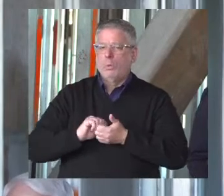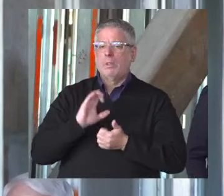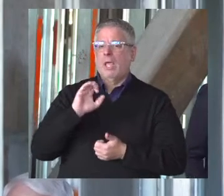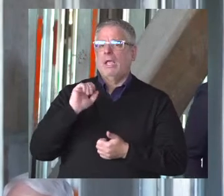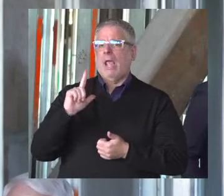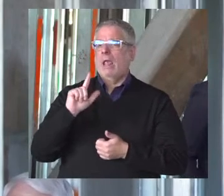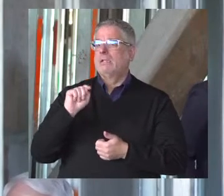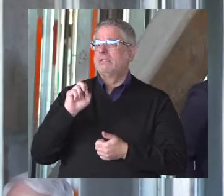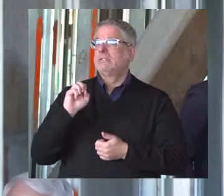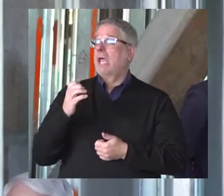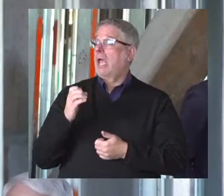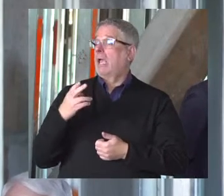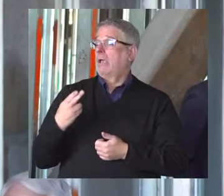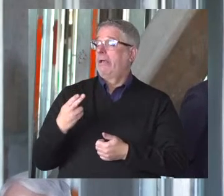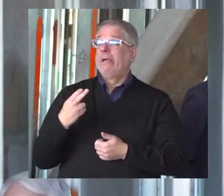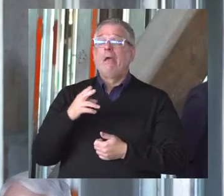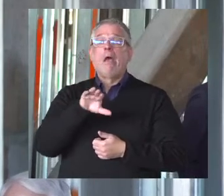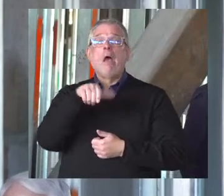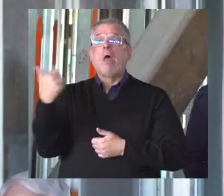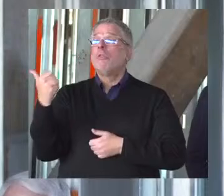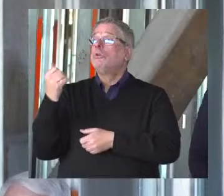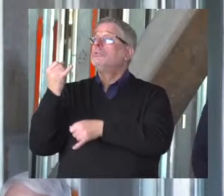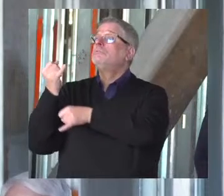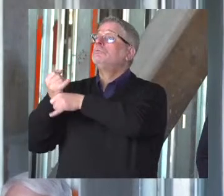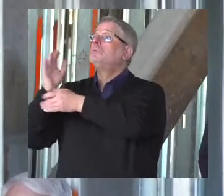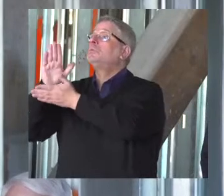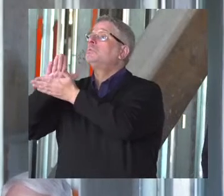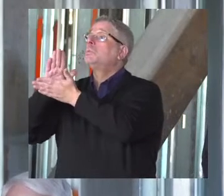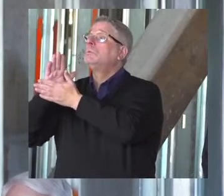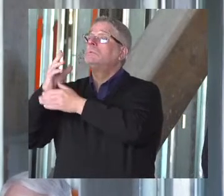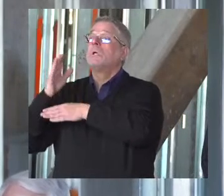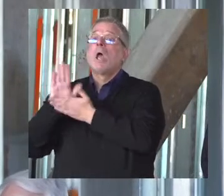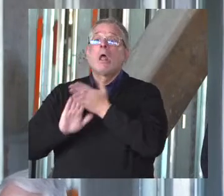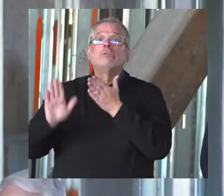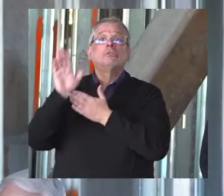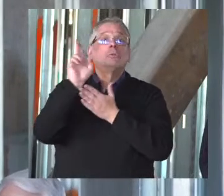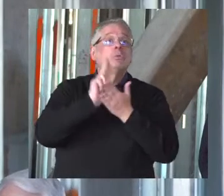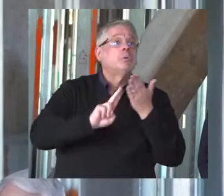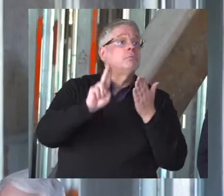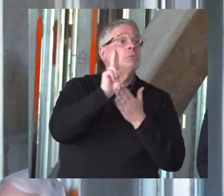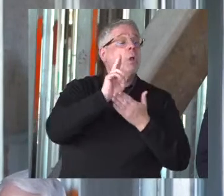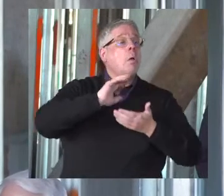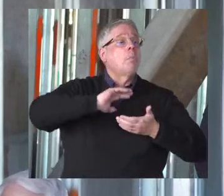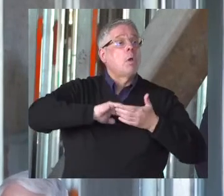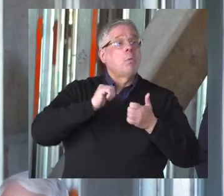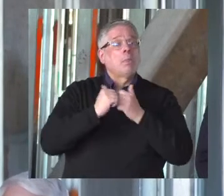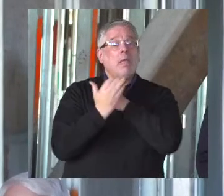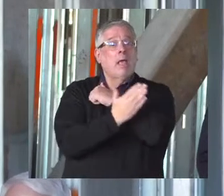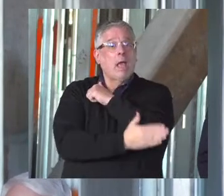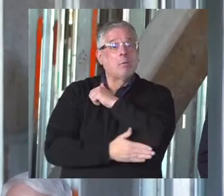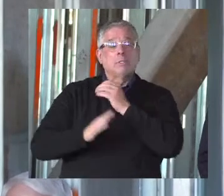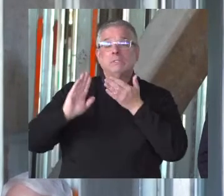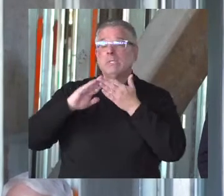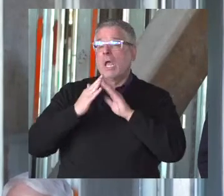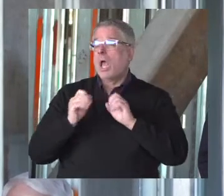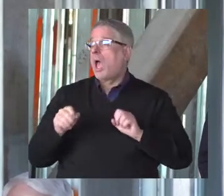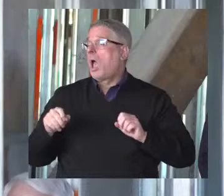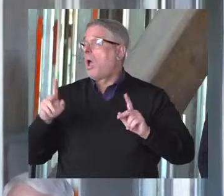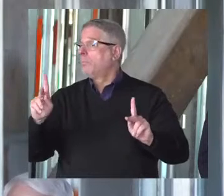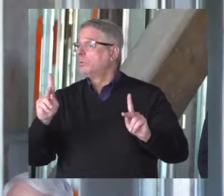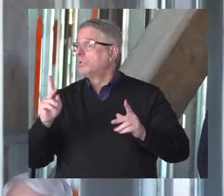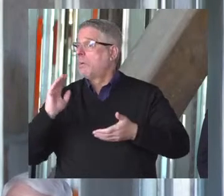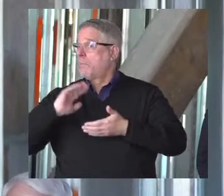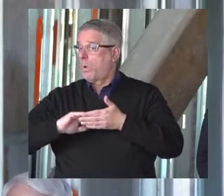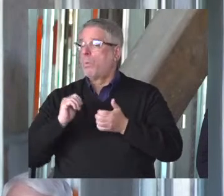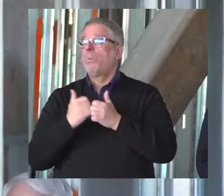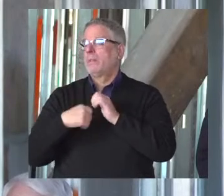the opportunity to partner with other institutions of higher learning, the opportunity to partner with the county and the city, the opportunity to partner,